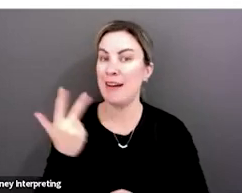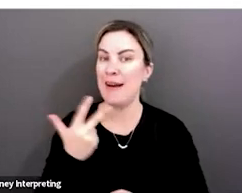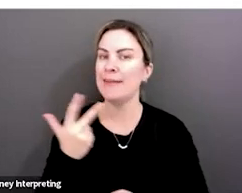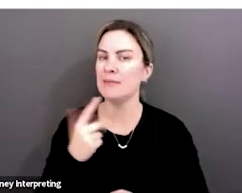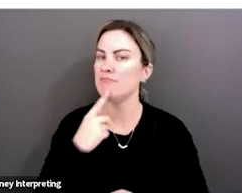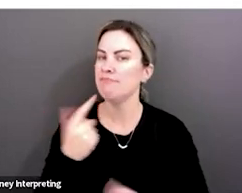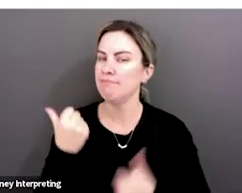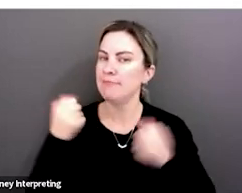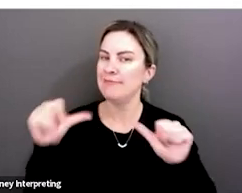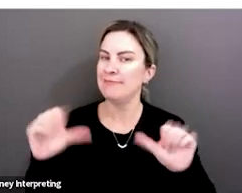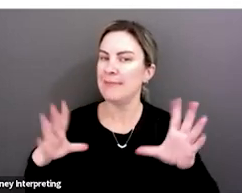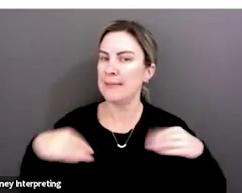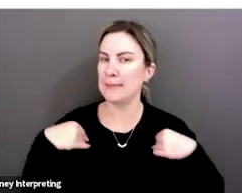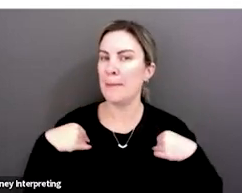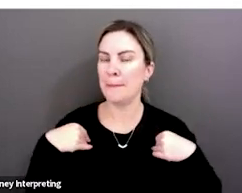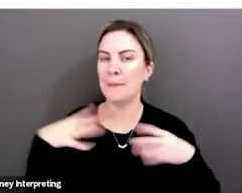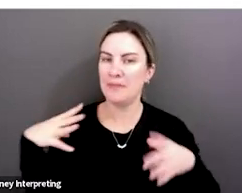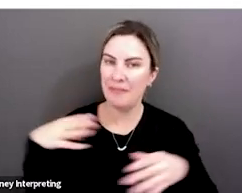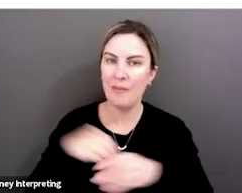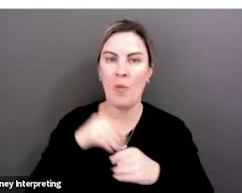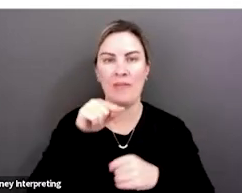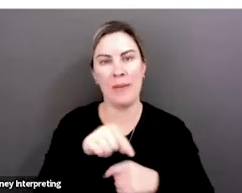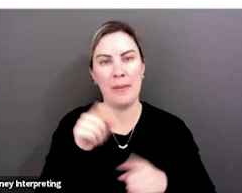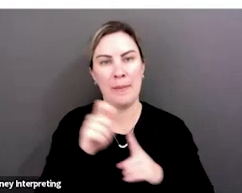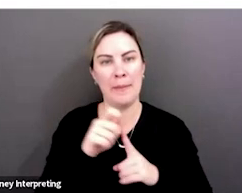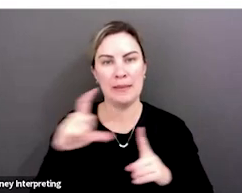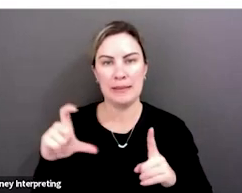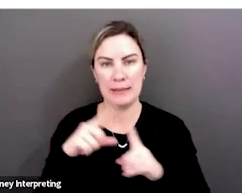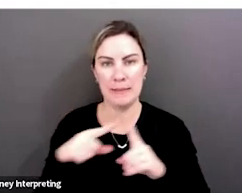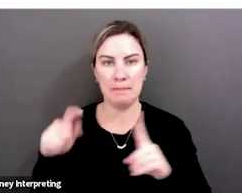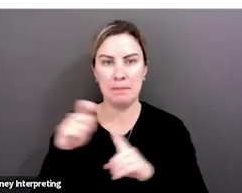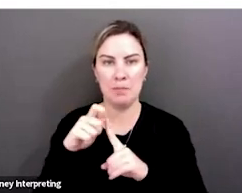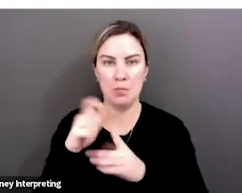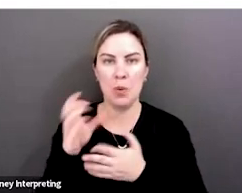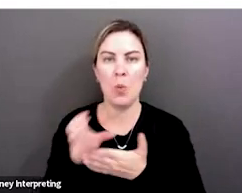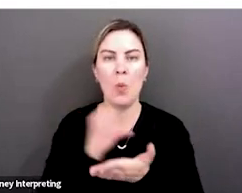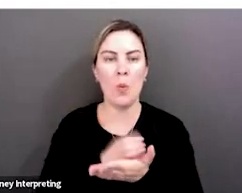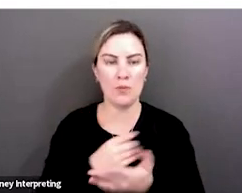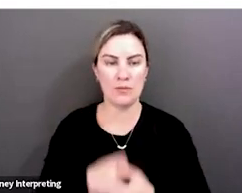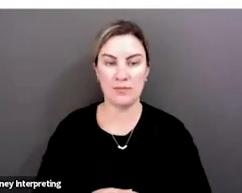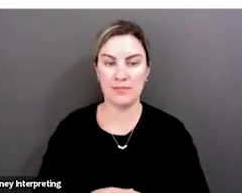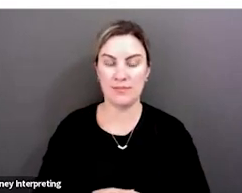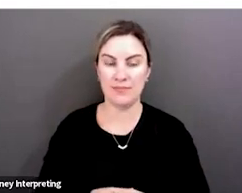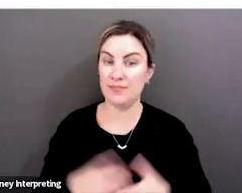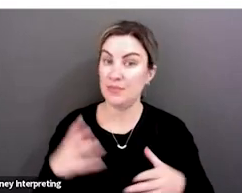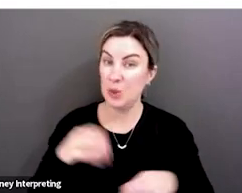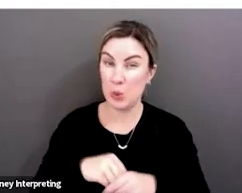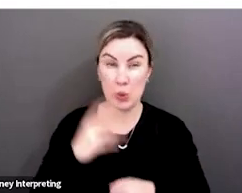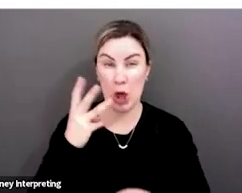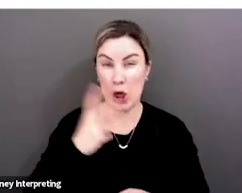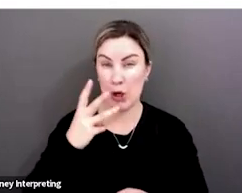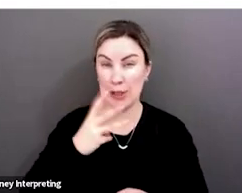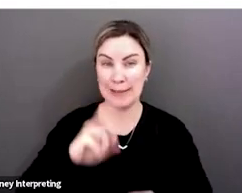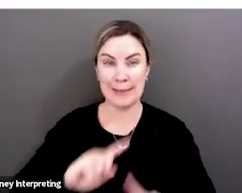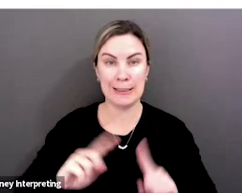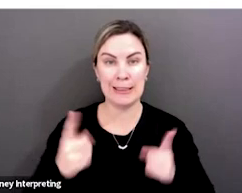688 have successfully accepted and taken part in the PSEP course. That's included 13 multi-stakeholder